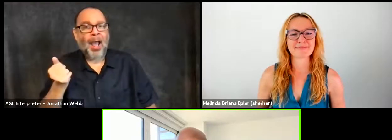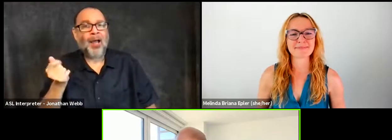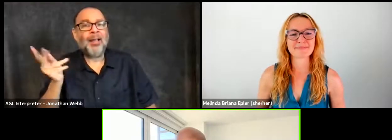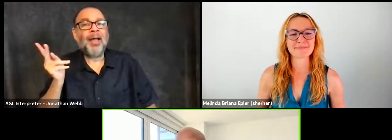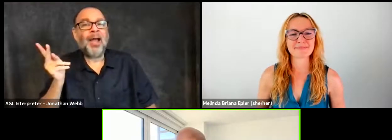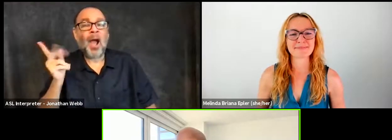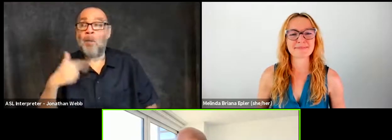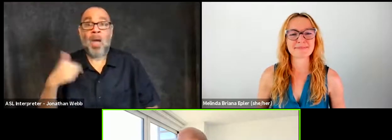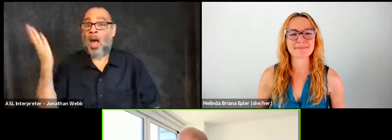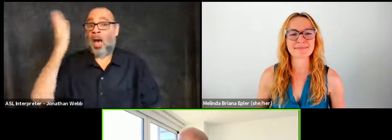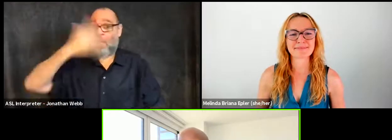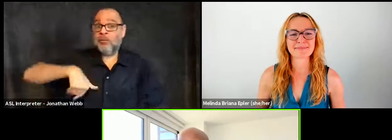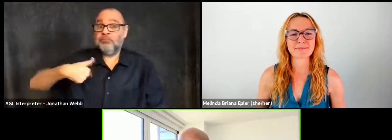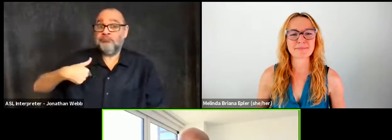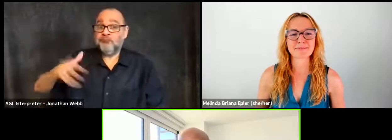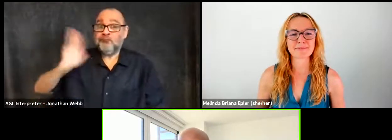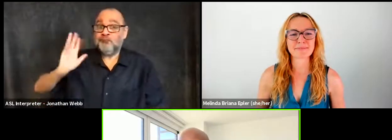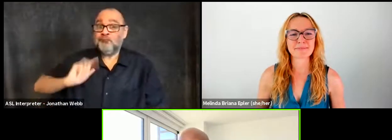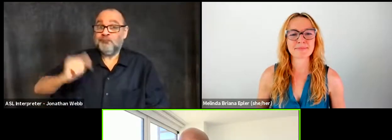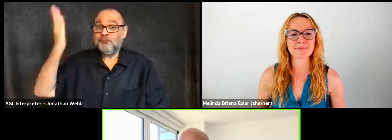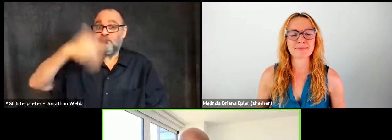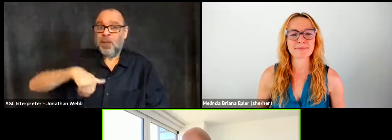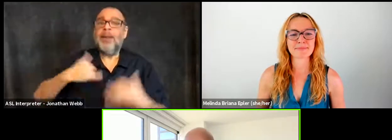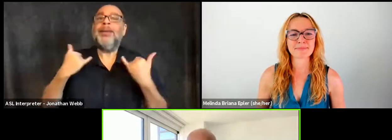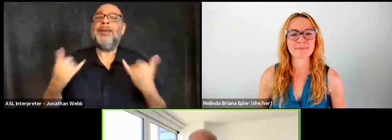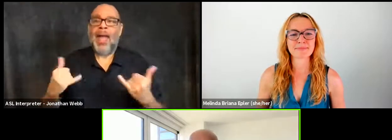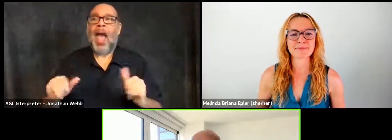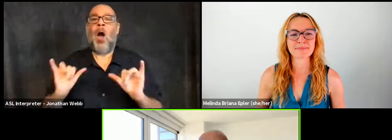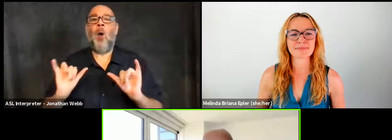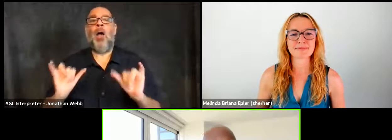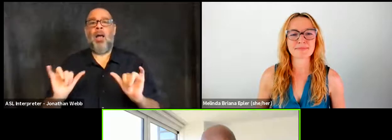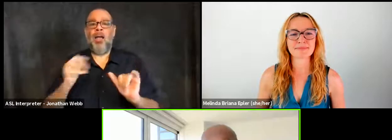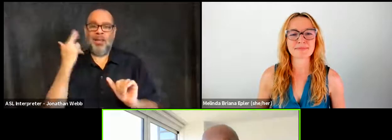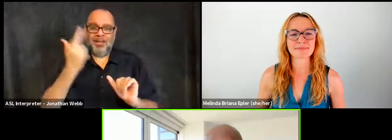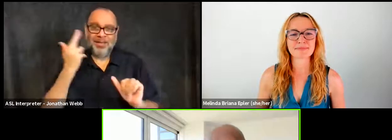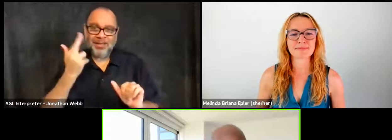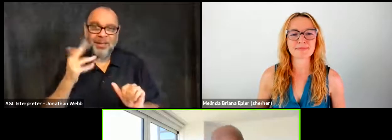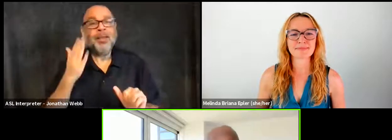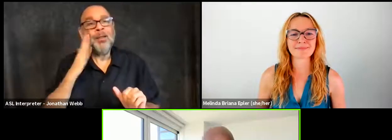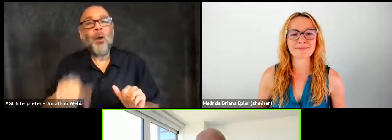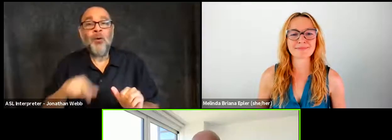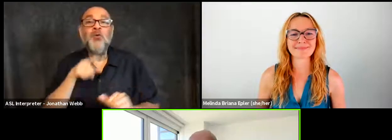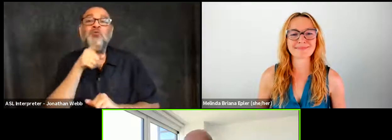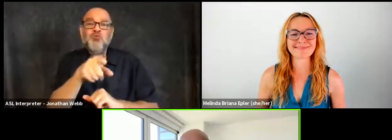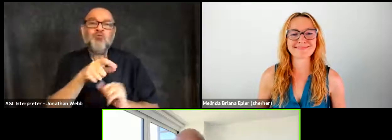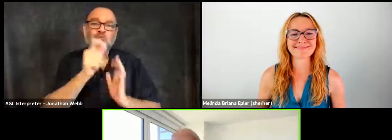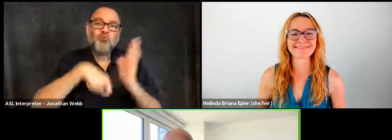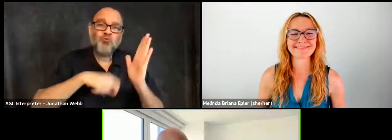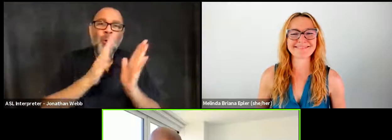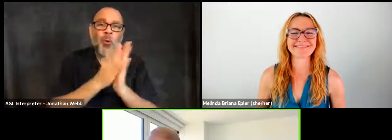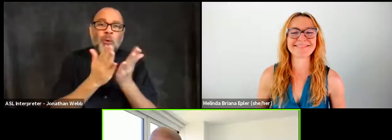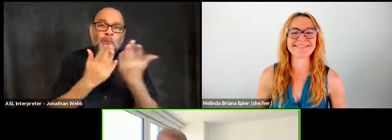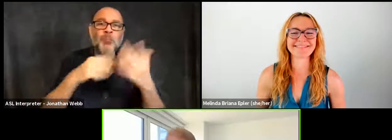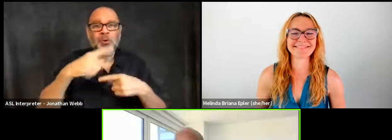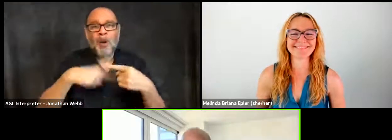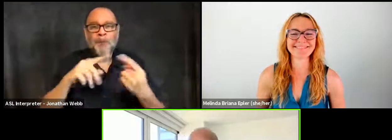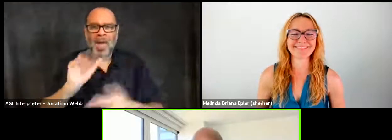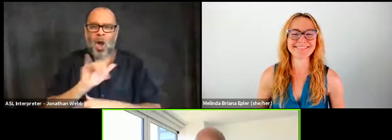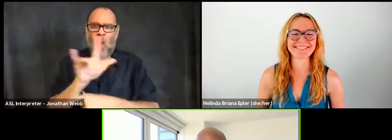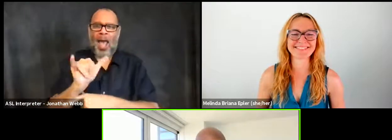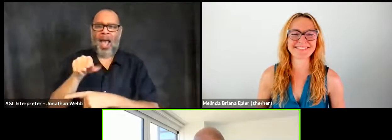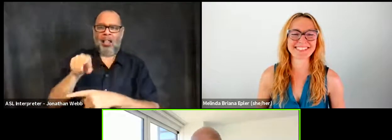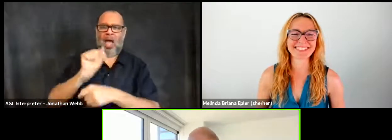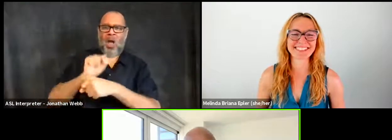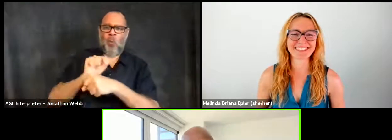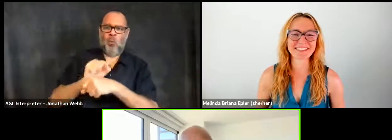to me. And this is something that, you wrote the book on allyship. It's something, we talk about all the time. It's like, it's